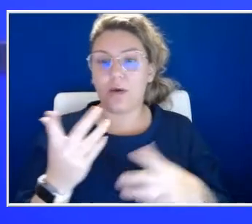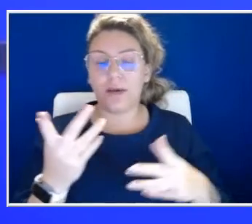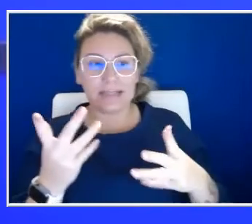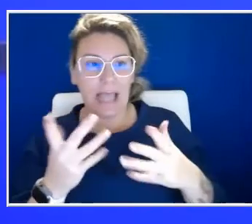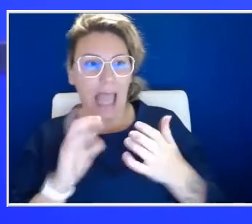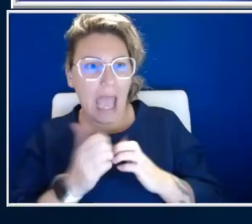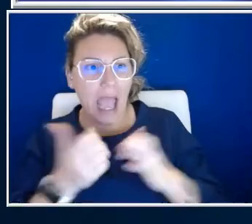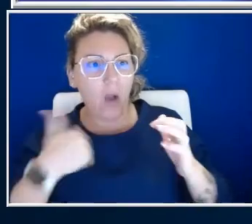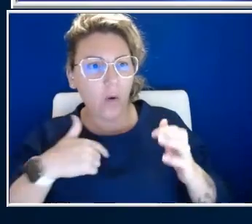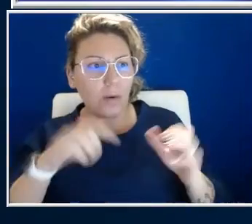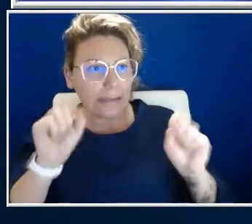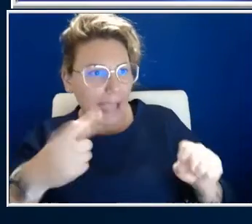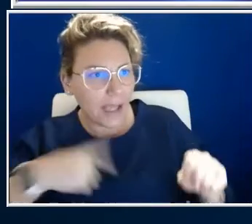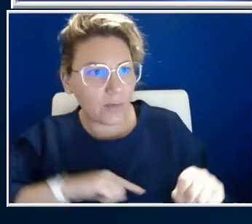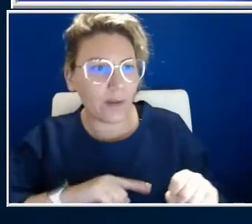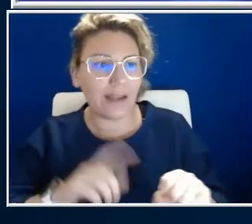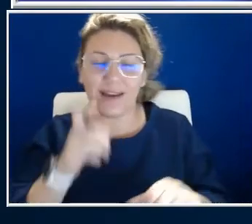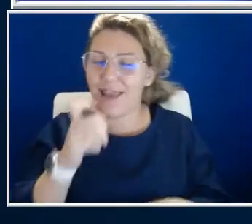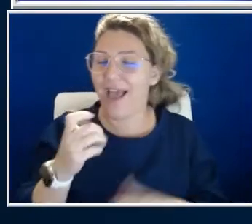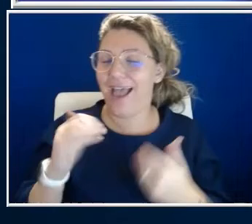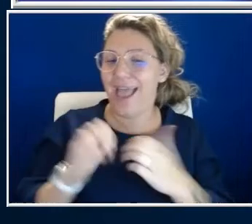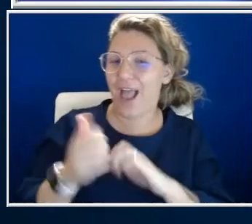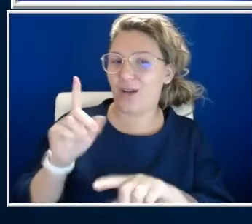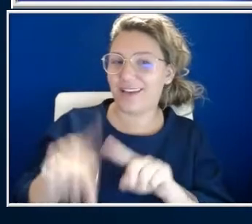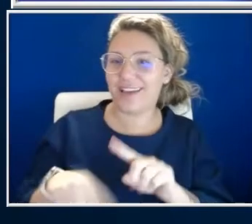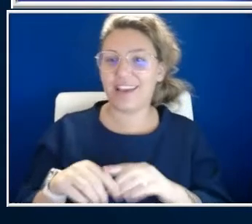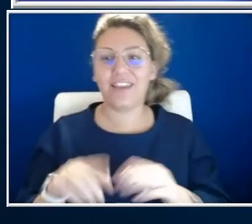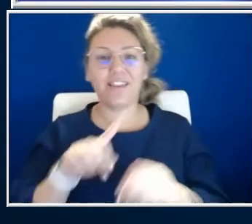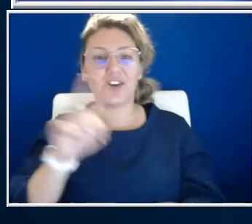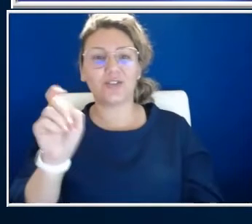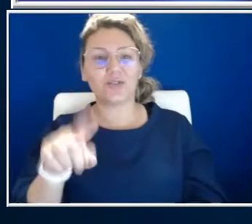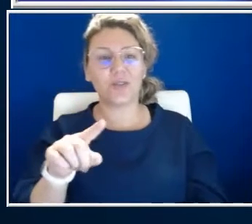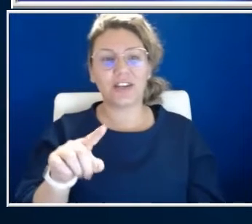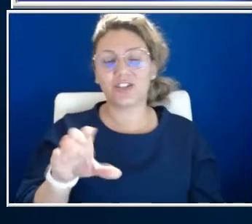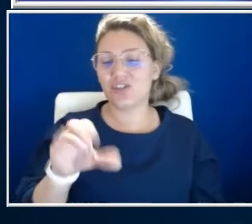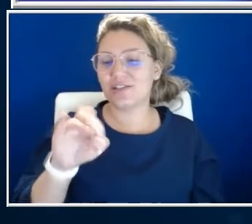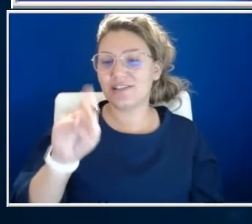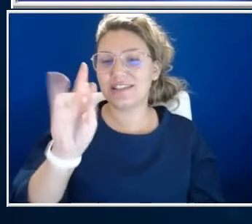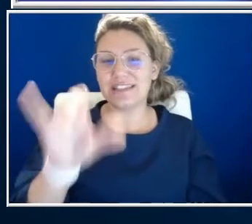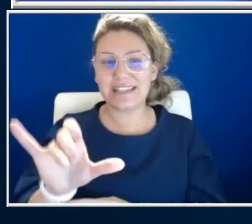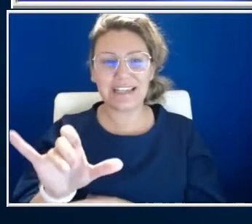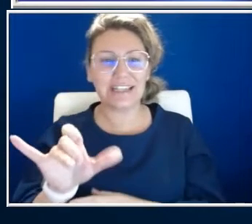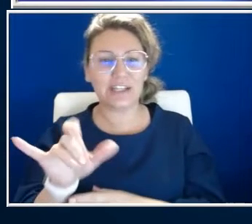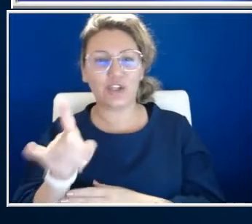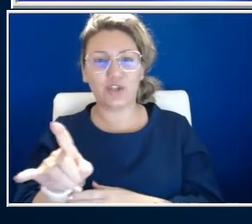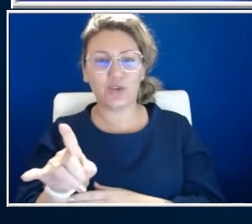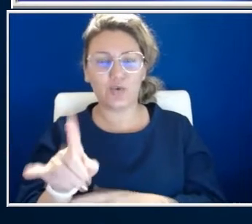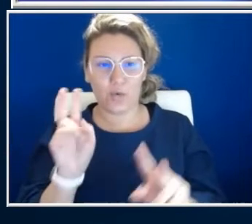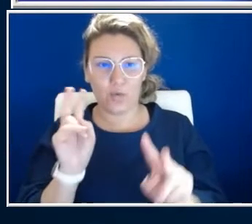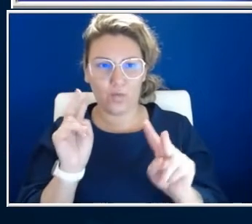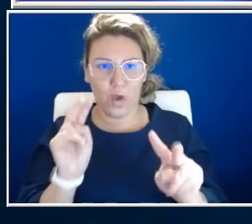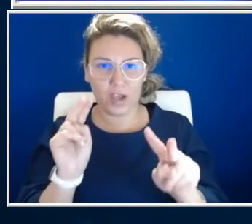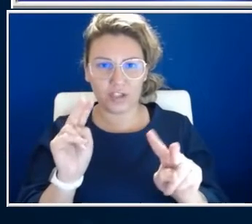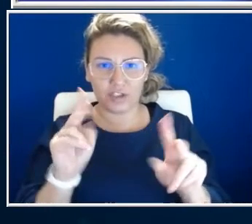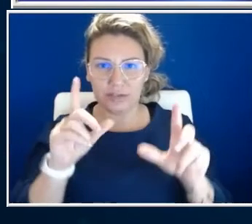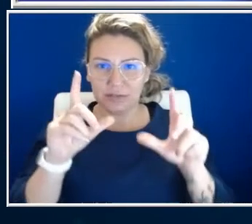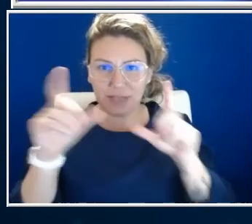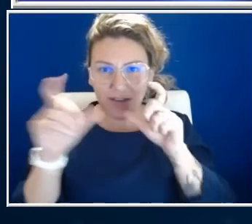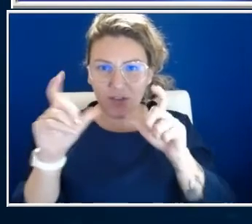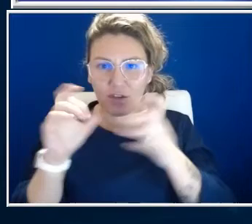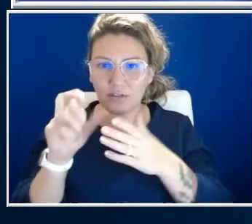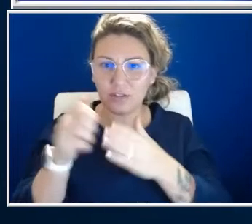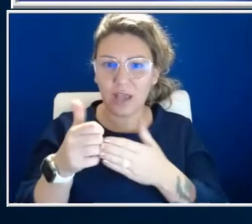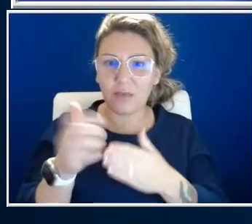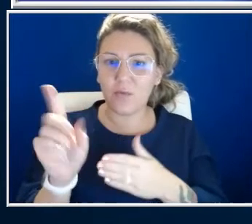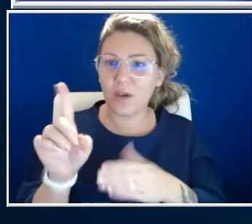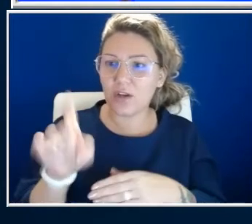great. So on that note, Dr. May, there's a question from Cindy, and she wanted to know, as you were sitting there observing, taking photos, helping where you needed to be, was there any